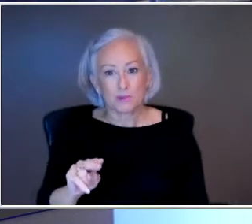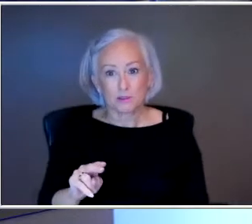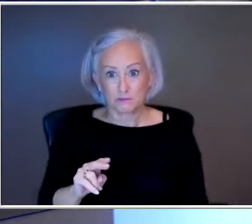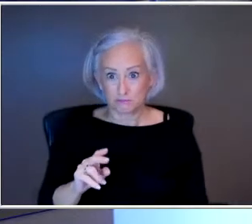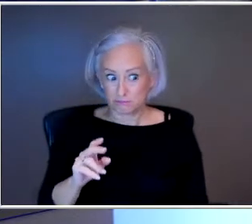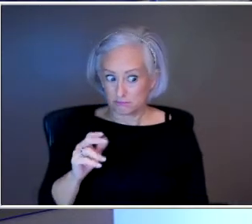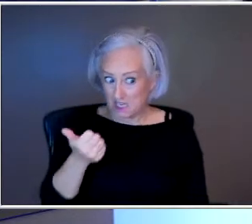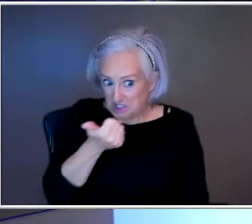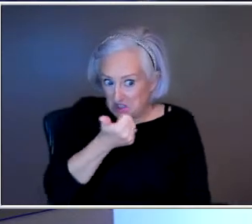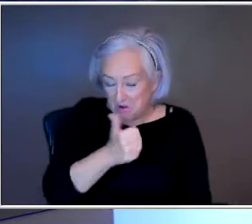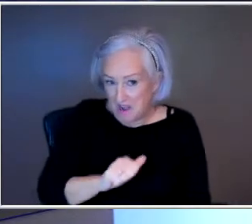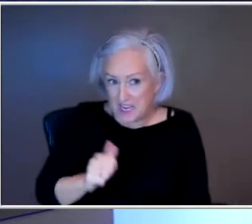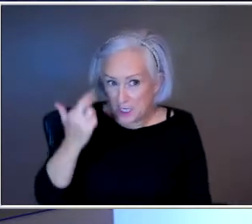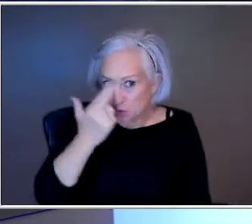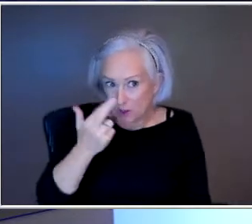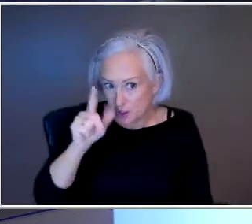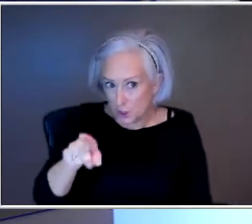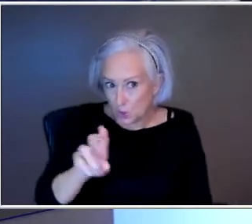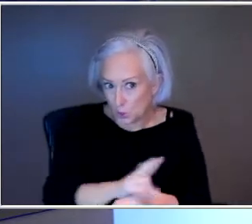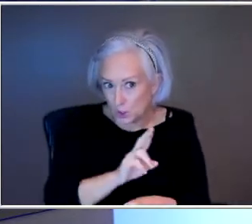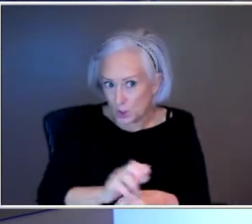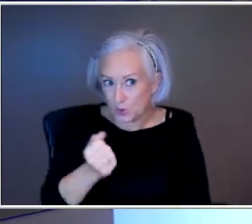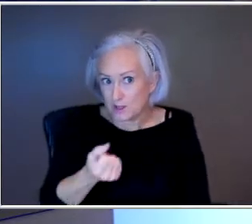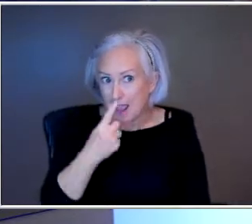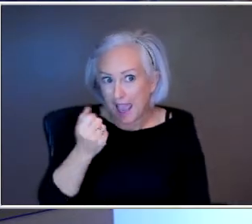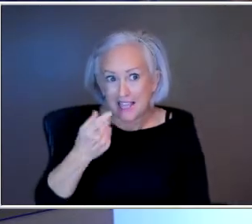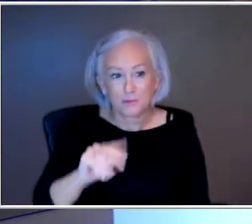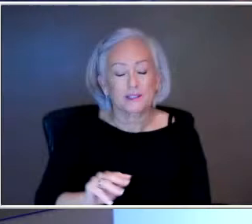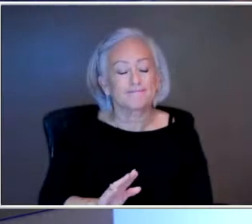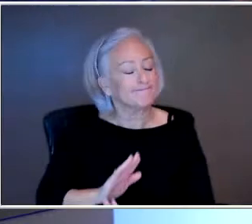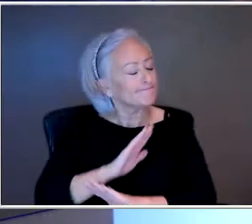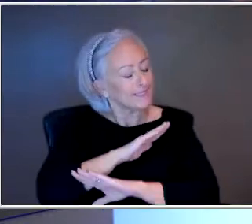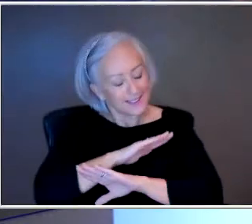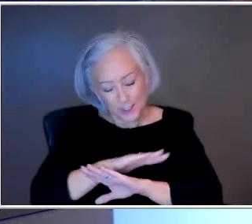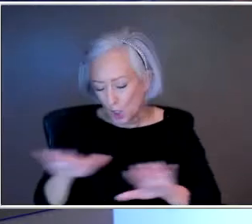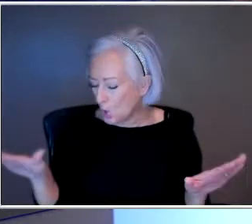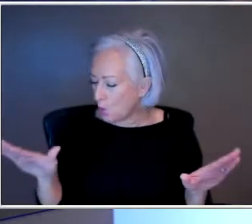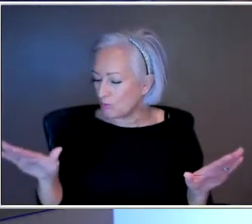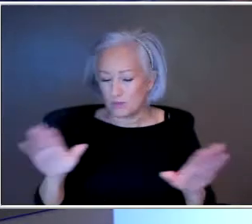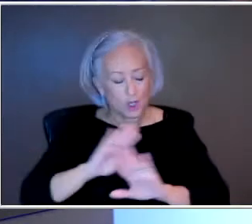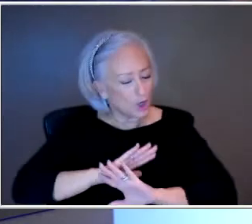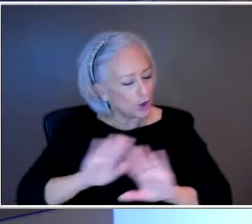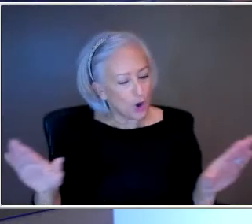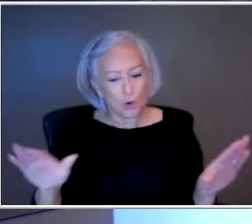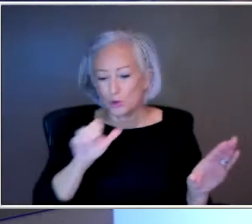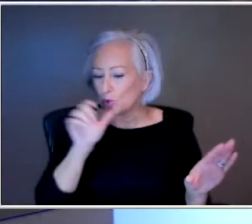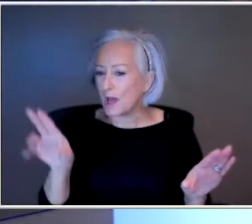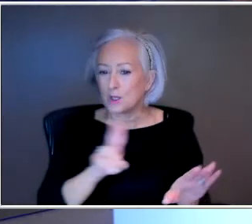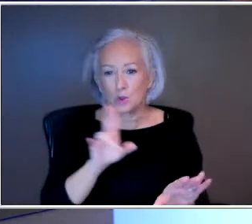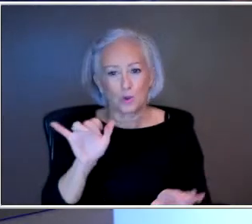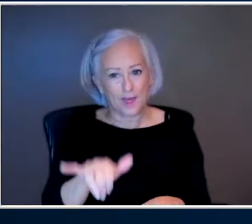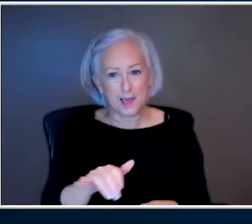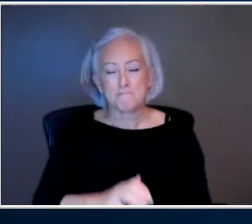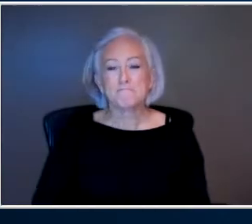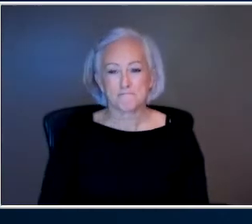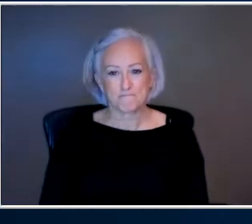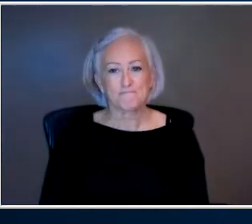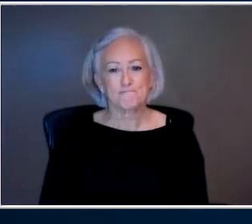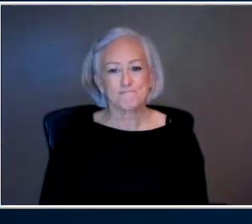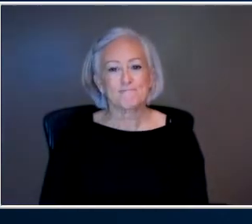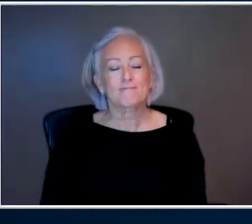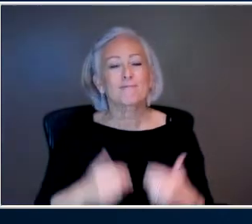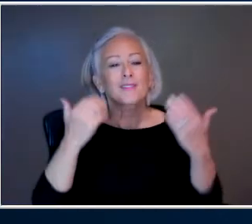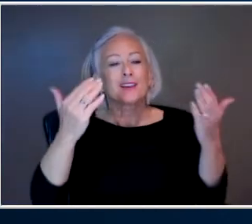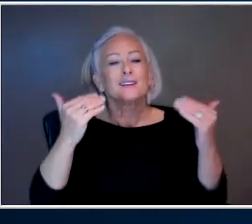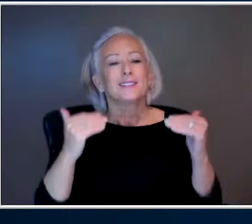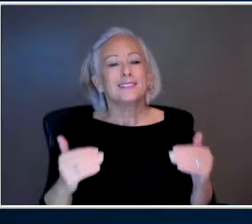that out the door? We don't do that I would not do that. Okay, that's done. I would not do that. Okay, thank you. Okay, good tip. All right, I want to get our takeaways today. Dr. Ebersol, I'm going